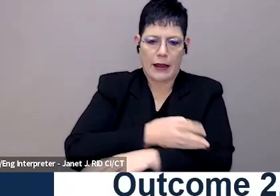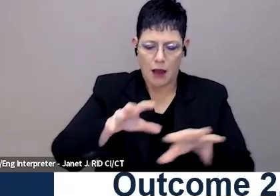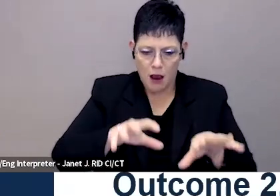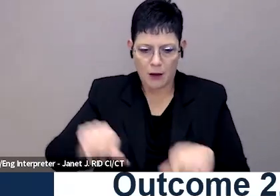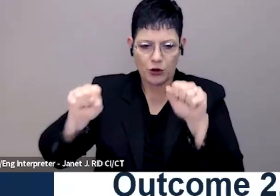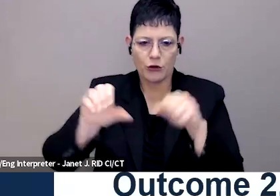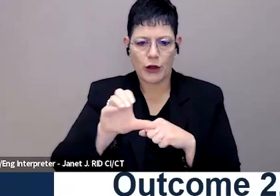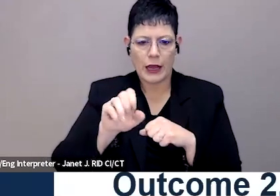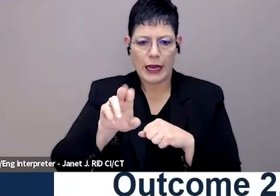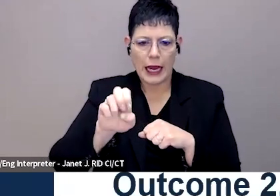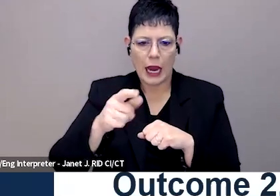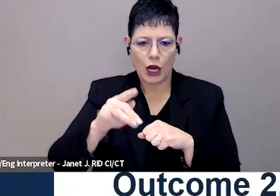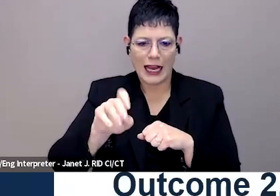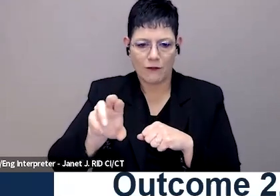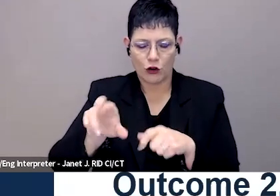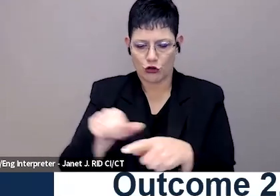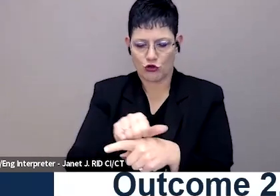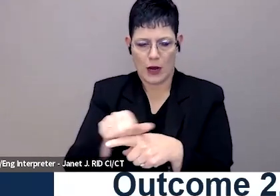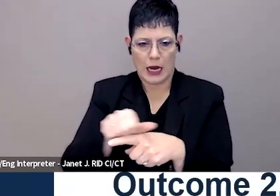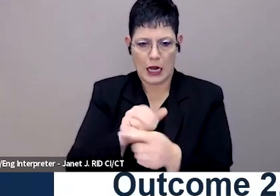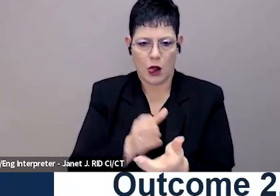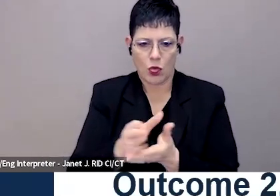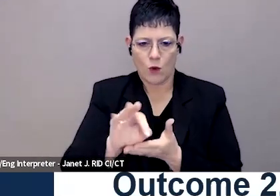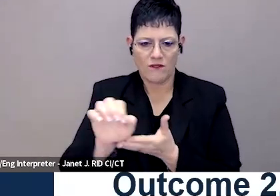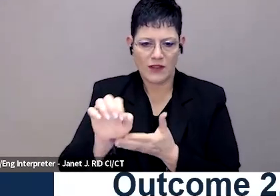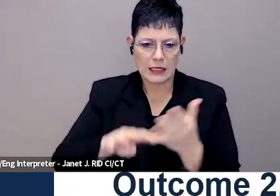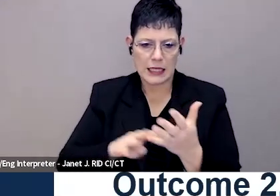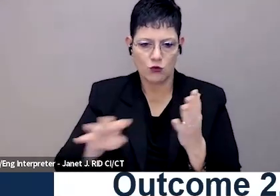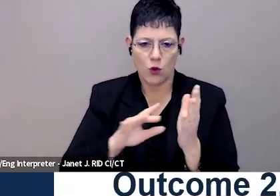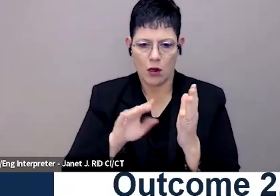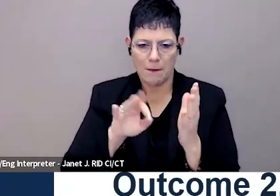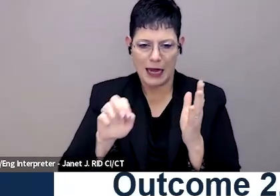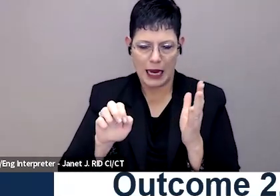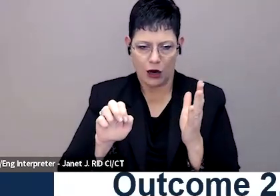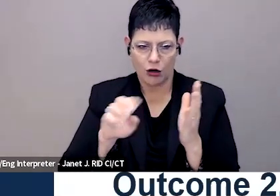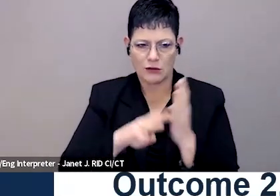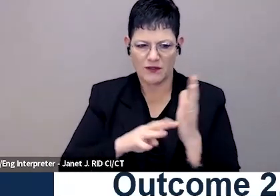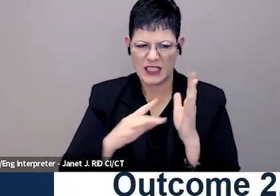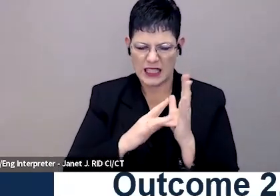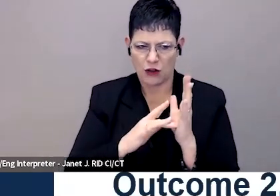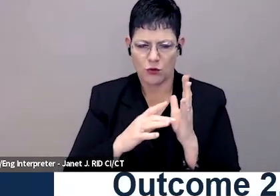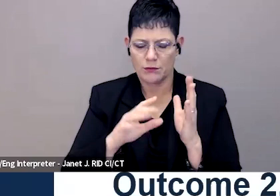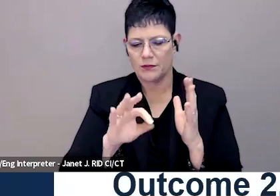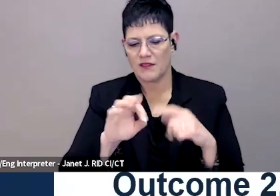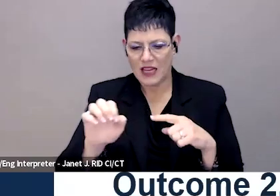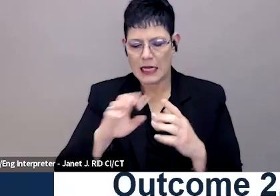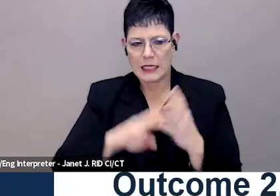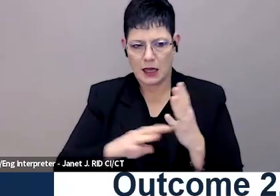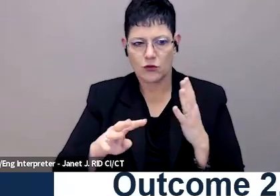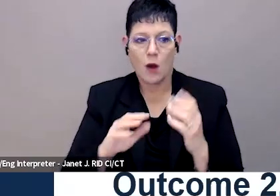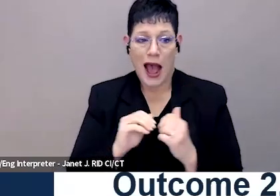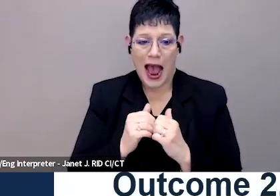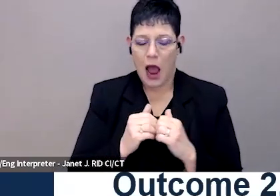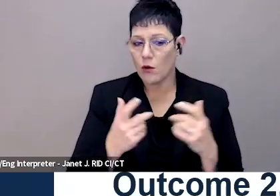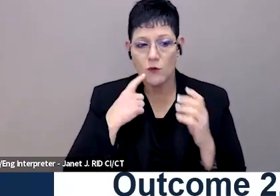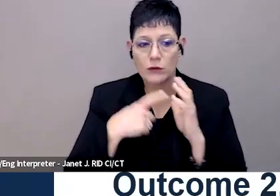adoption of caregiver training services through the Medicare physician fee schedule. Things like expanding caregiver training services to cover